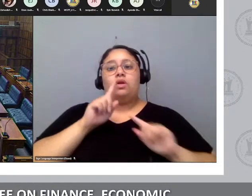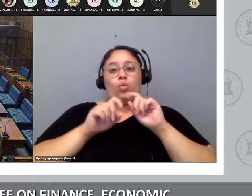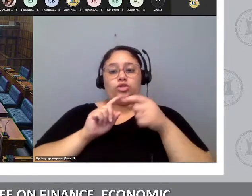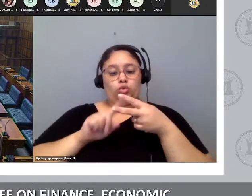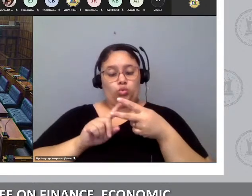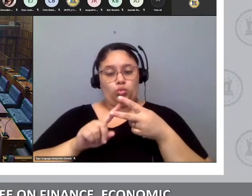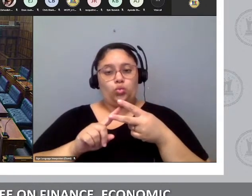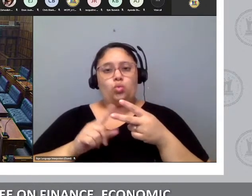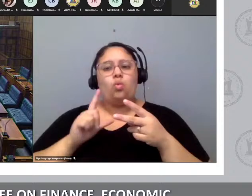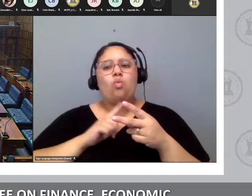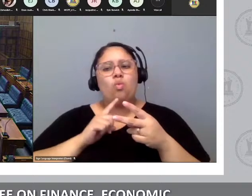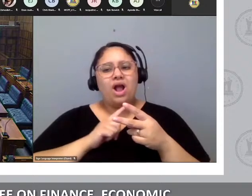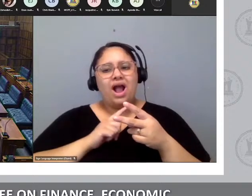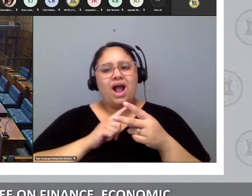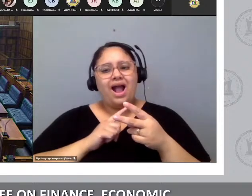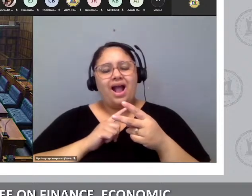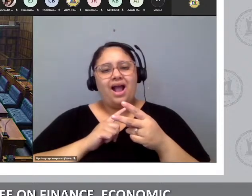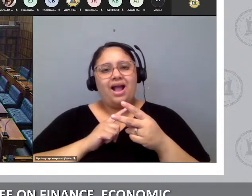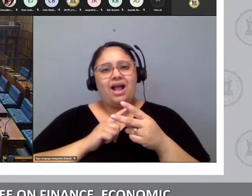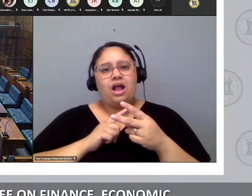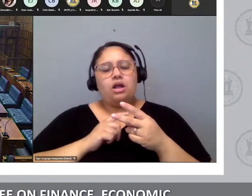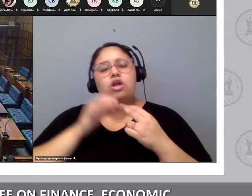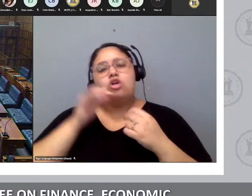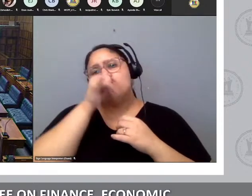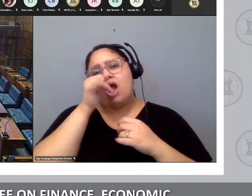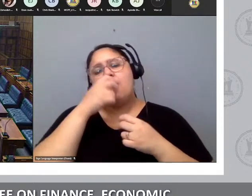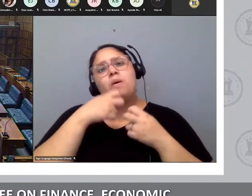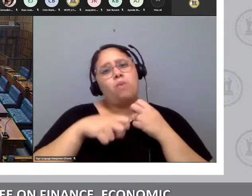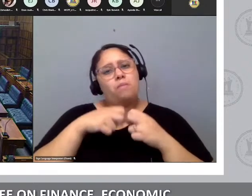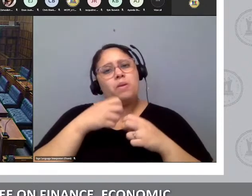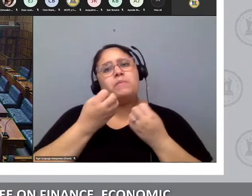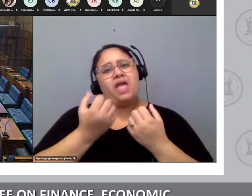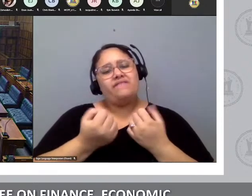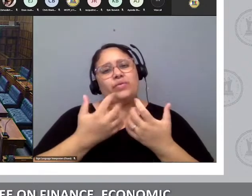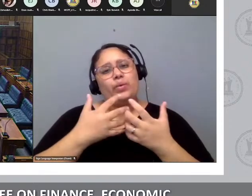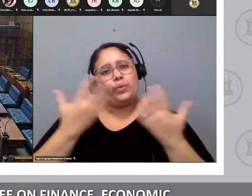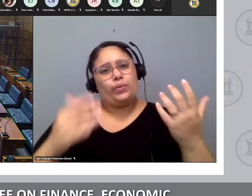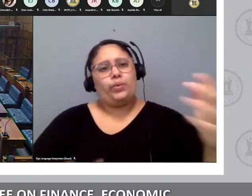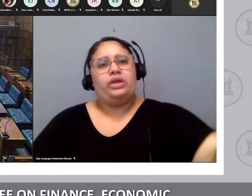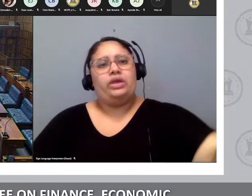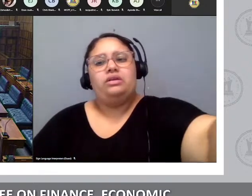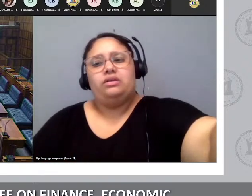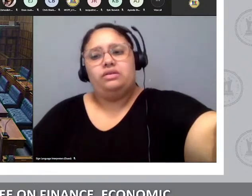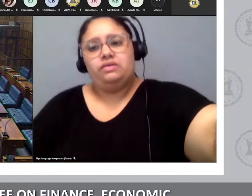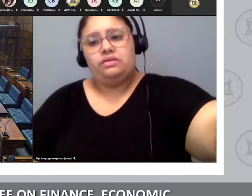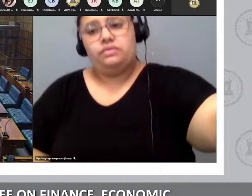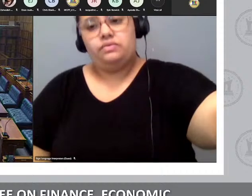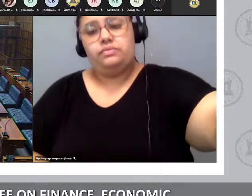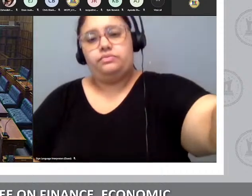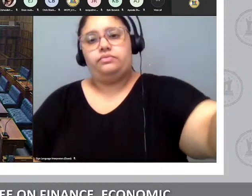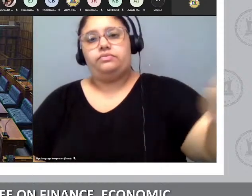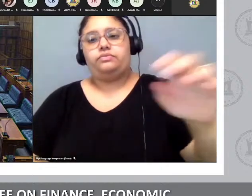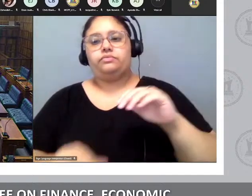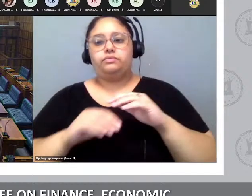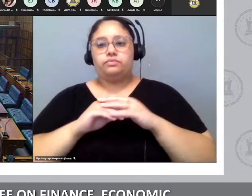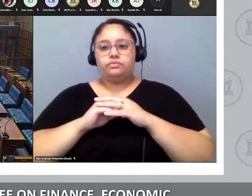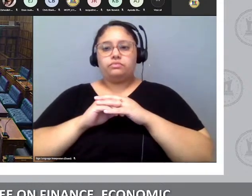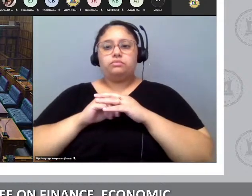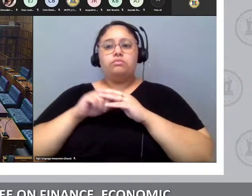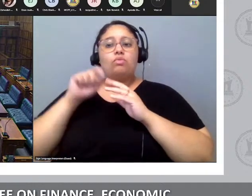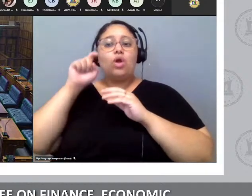that that um I think part of the problem of the old infrastructure has